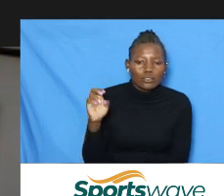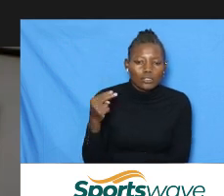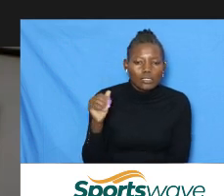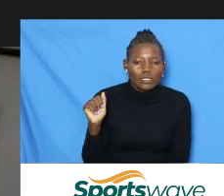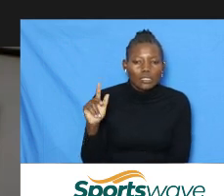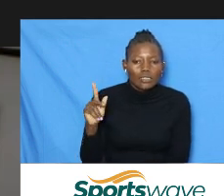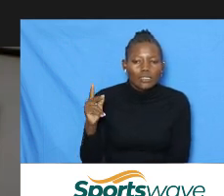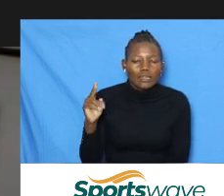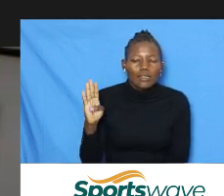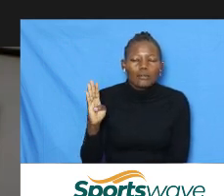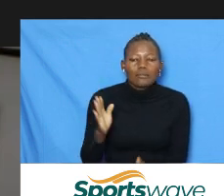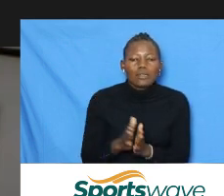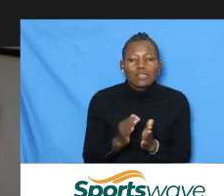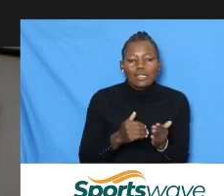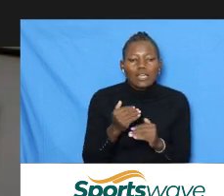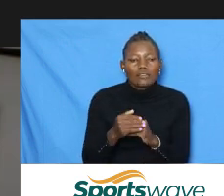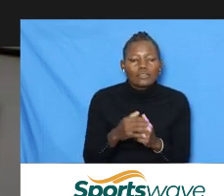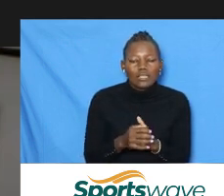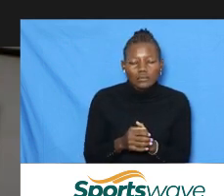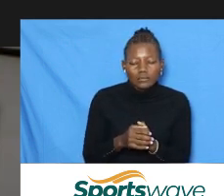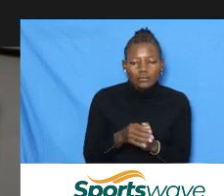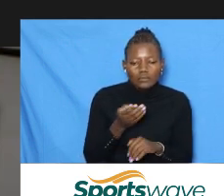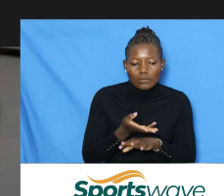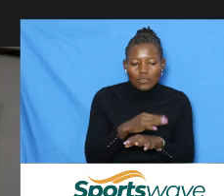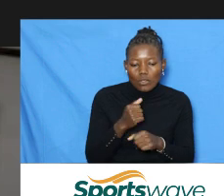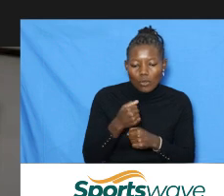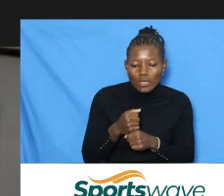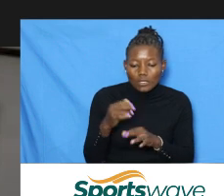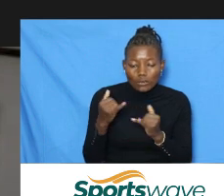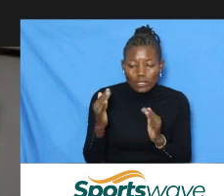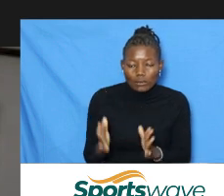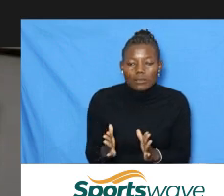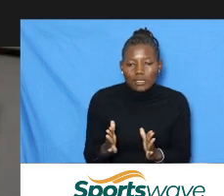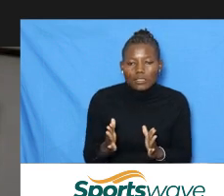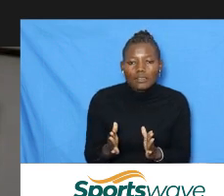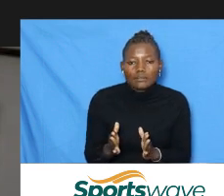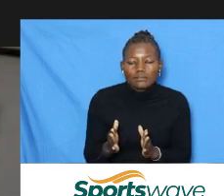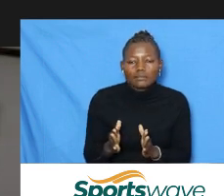Prehabilitation basically is working with an athlete to